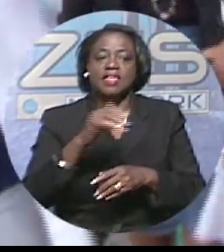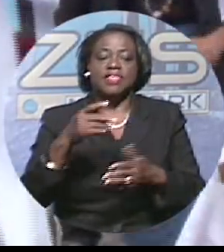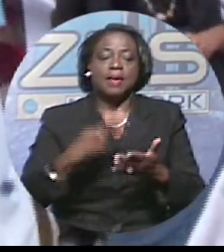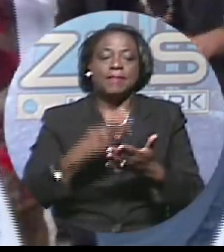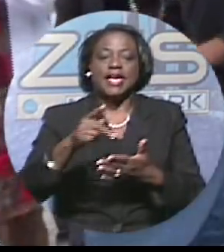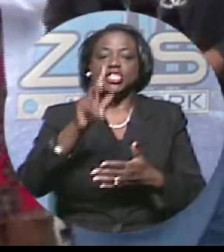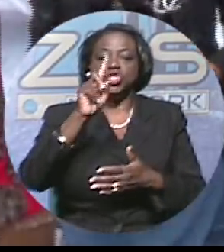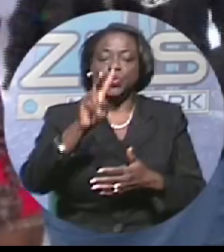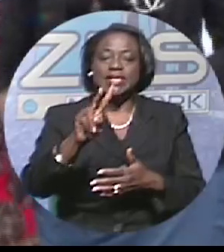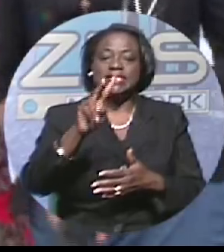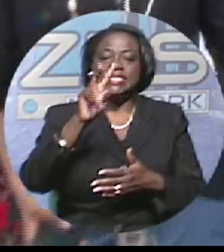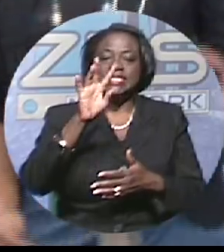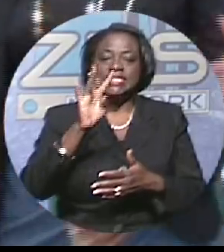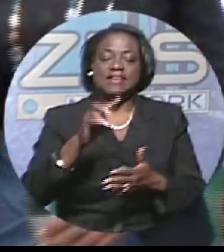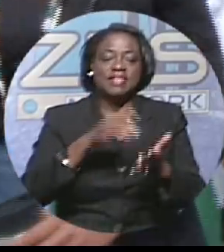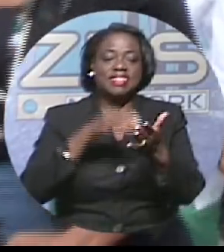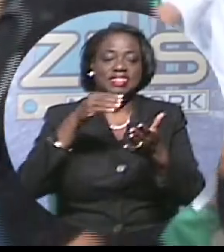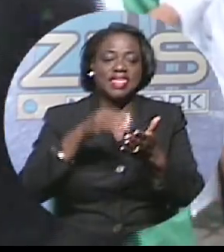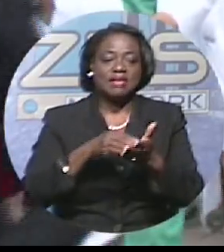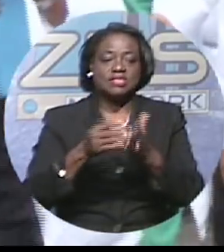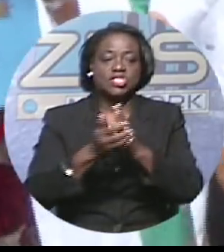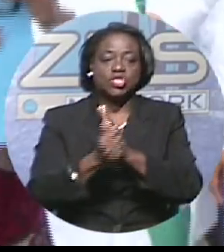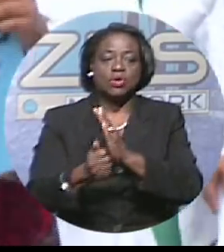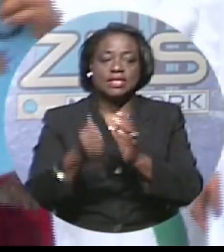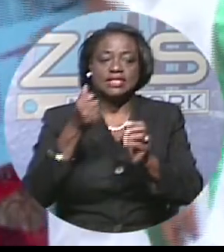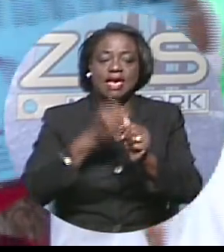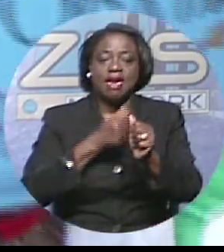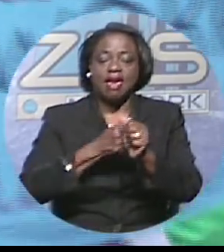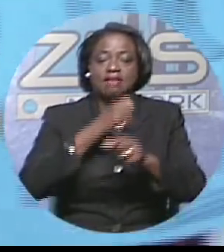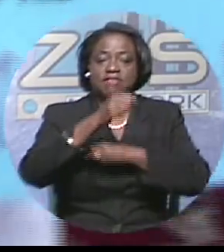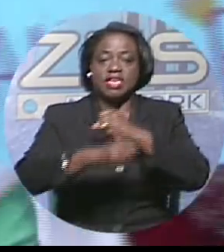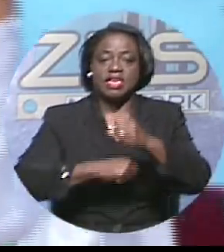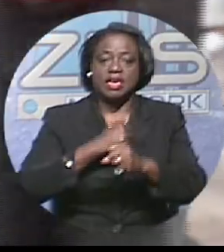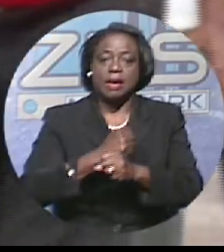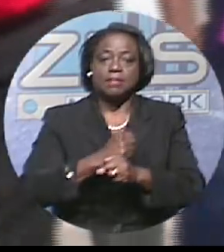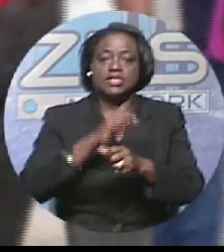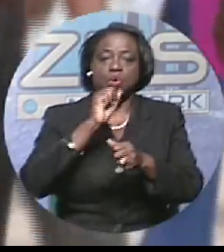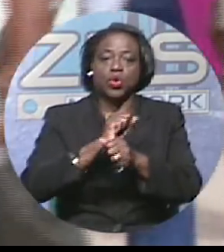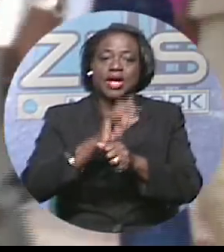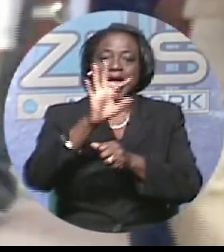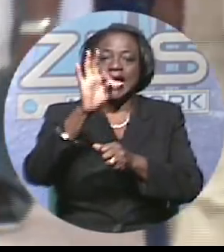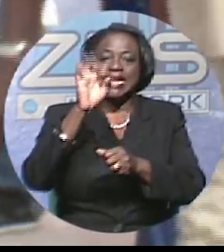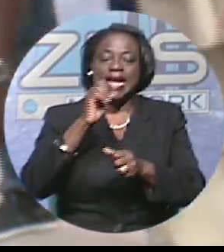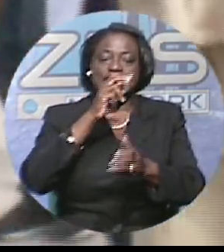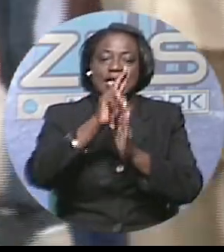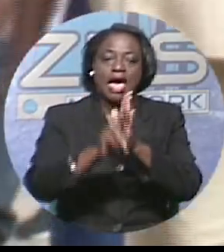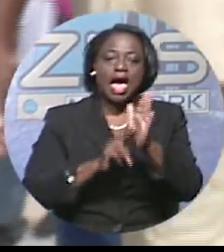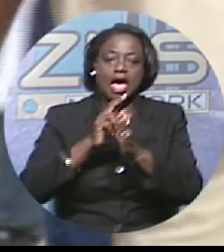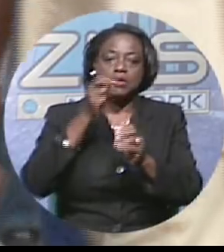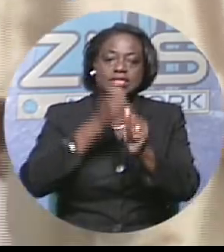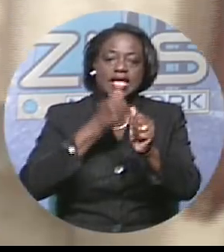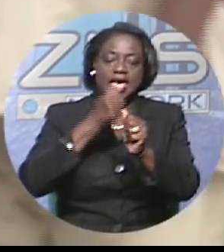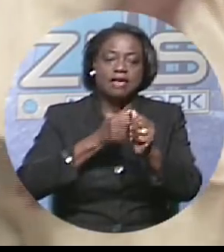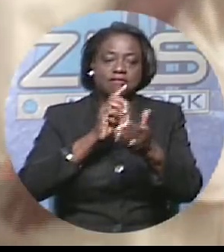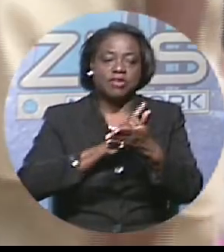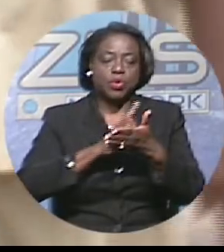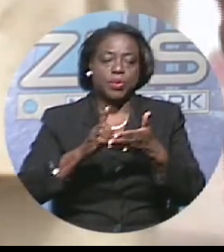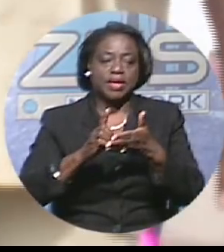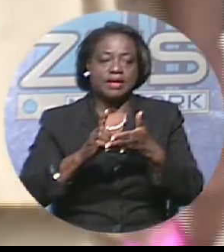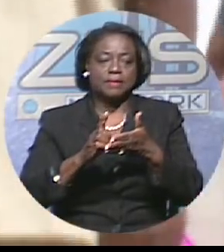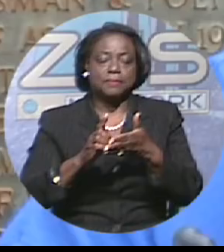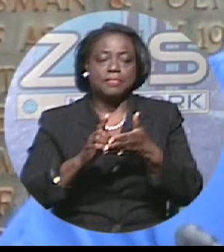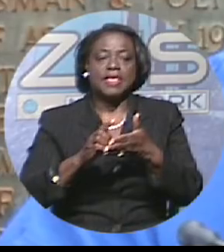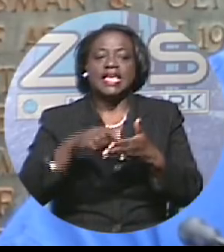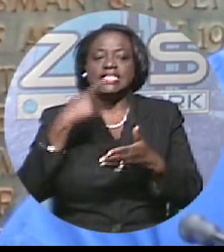per year, but work as many as 90 hours per week. Another grievance of the union stems from the employment of Cuban doctors. Clark says